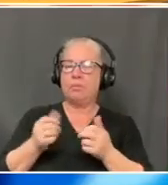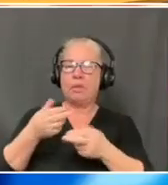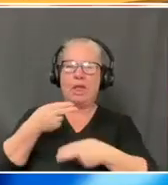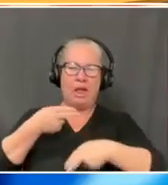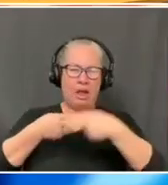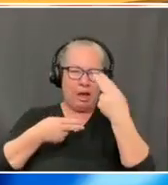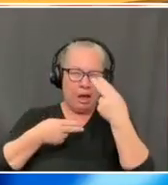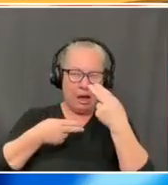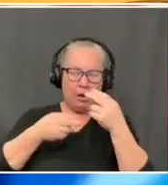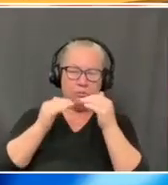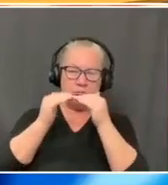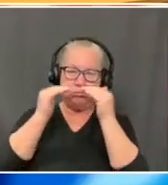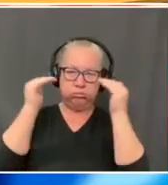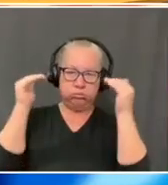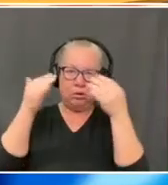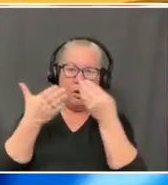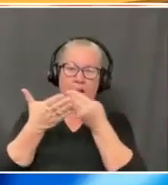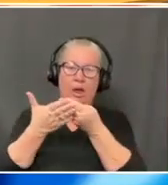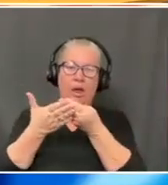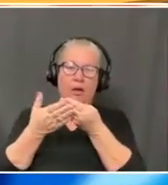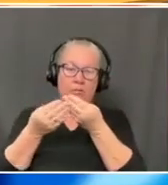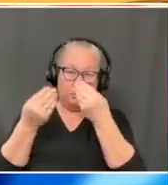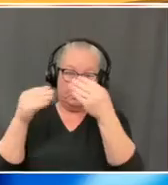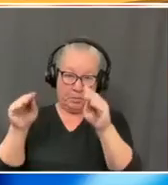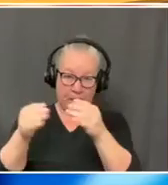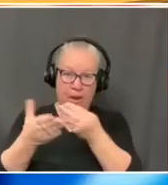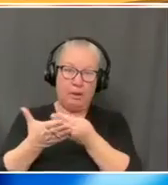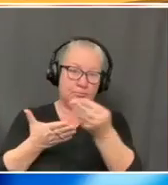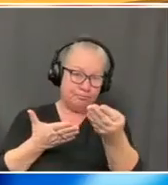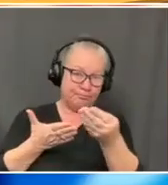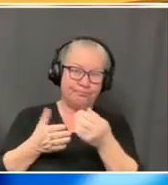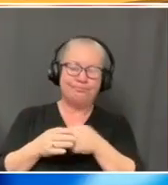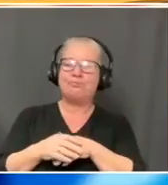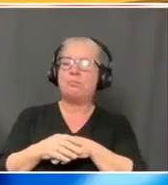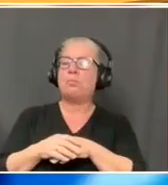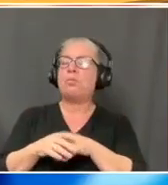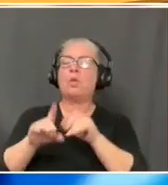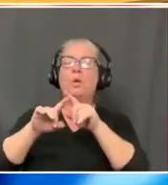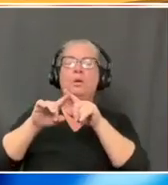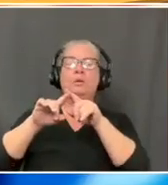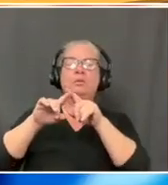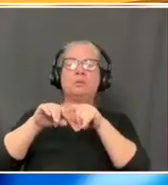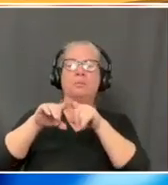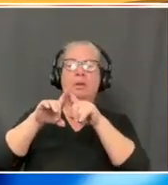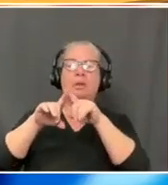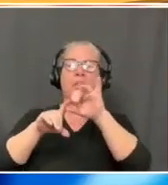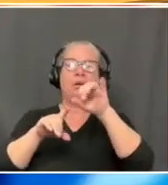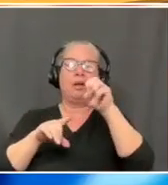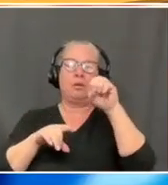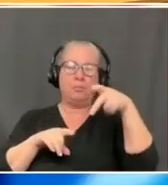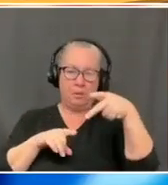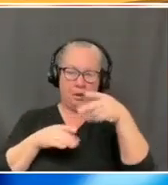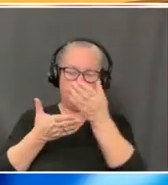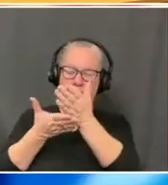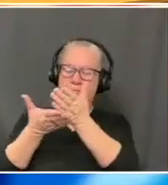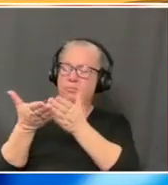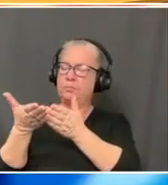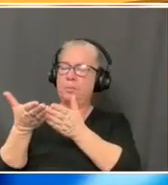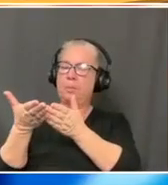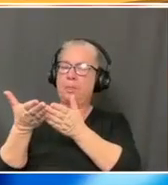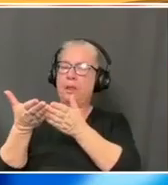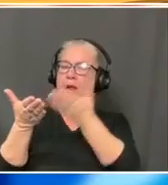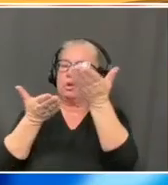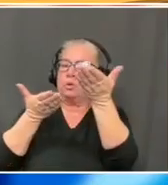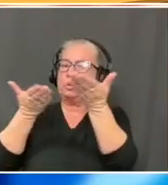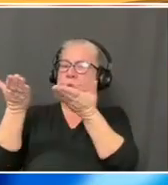And depending on and I know you already know all this, but depending on a student's IEP, some of the services provided are often required to